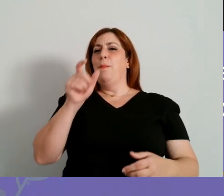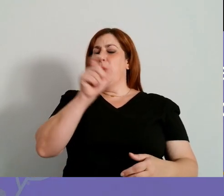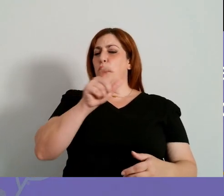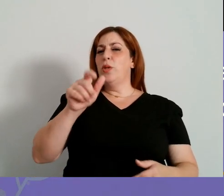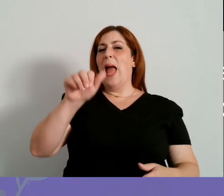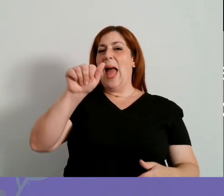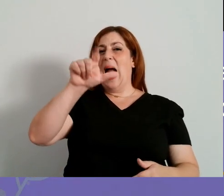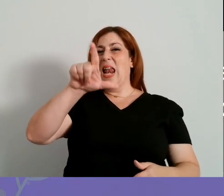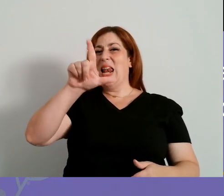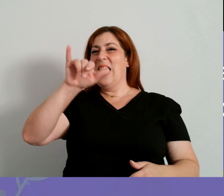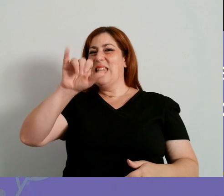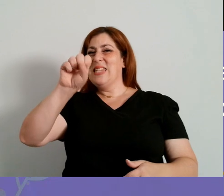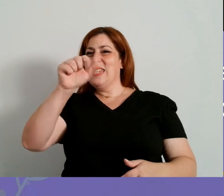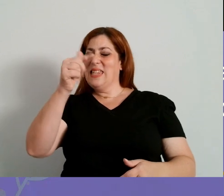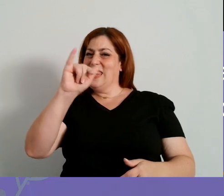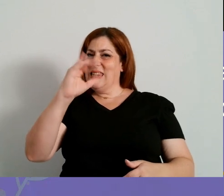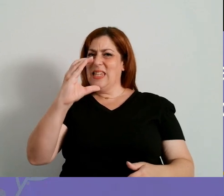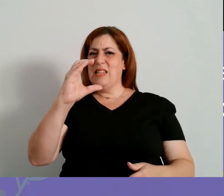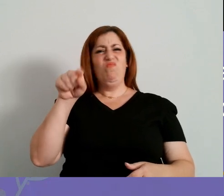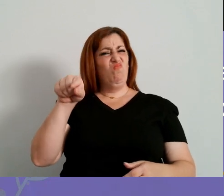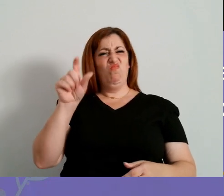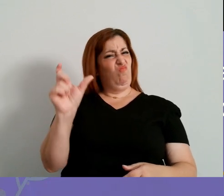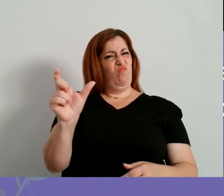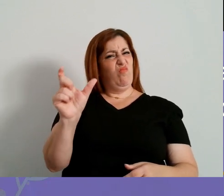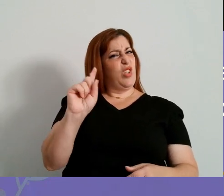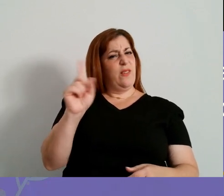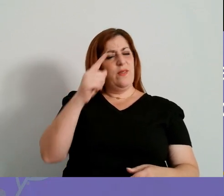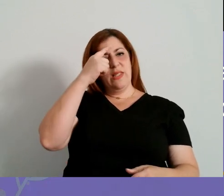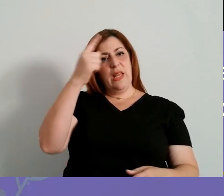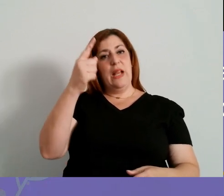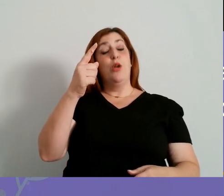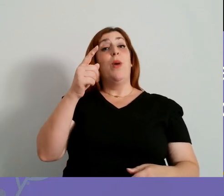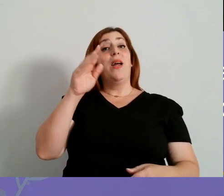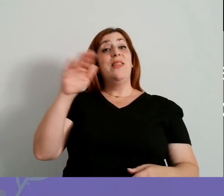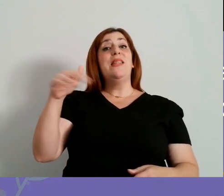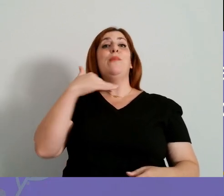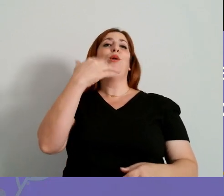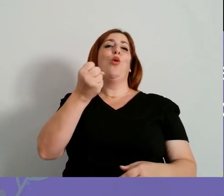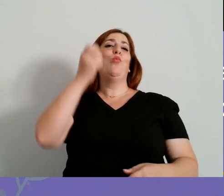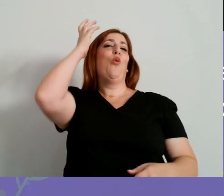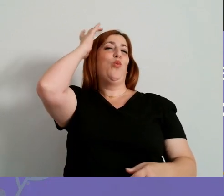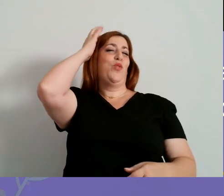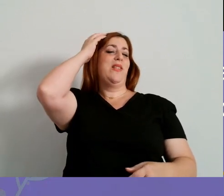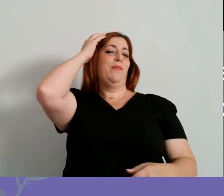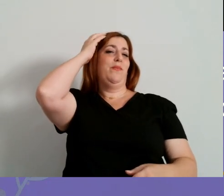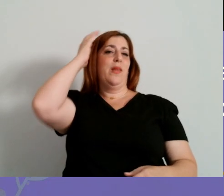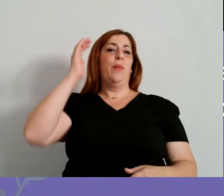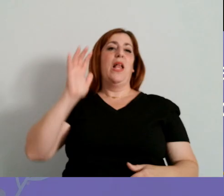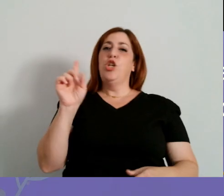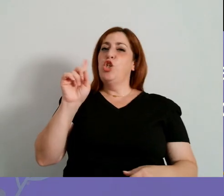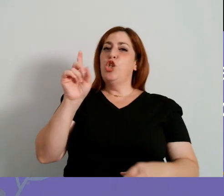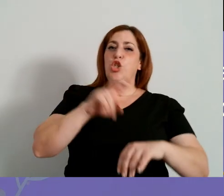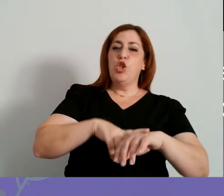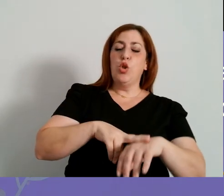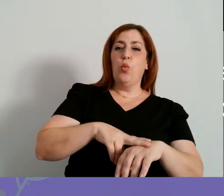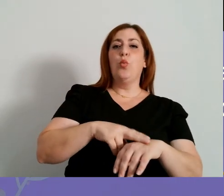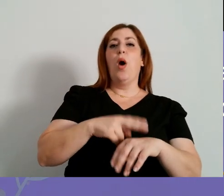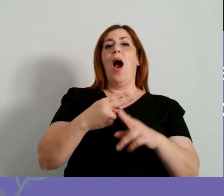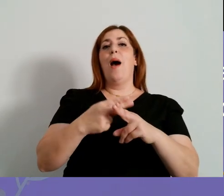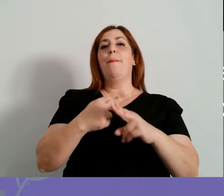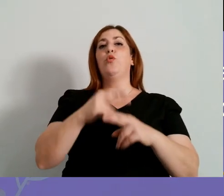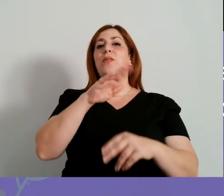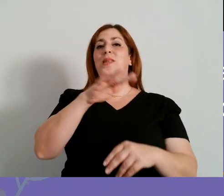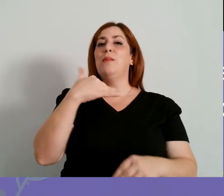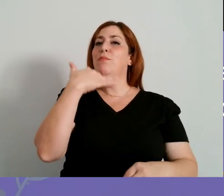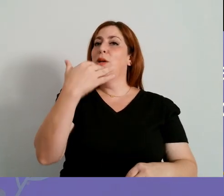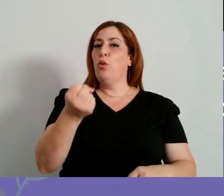know. So number one is learn from autistic people directly. If you don't know where to start, you can